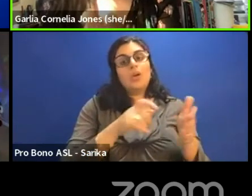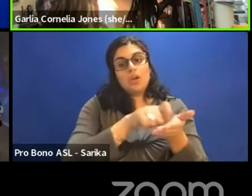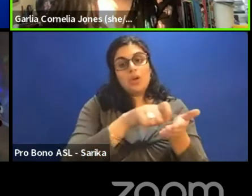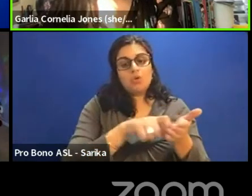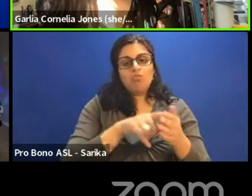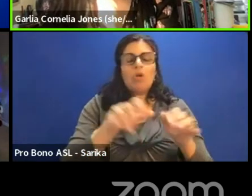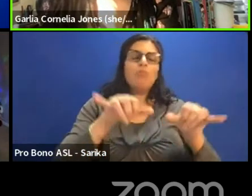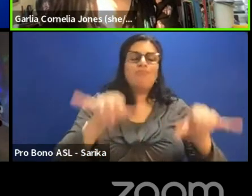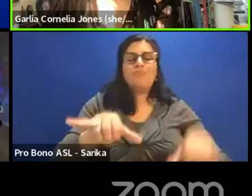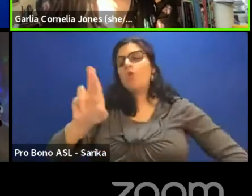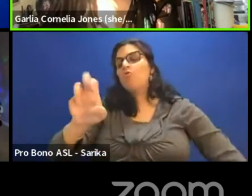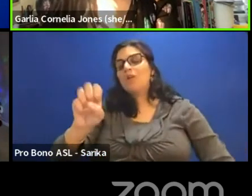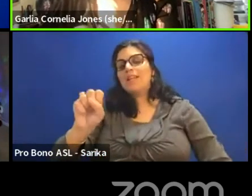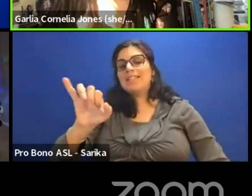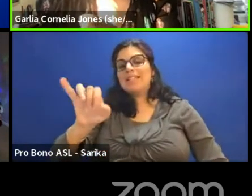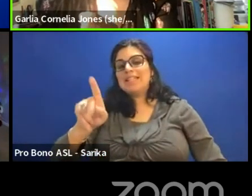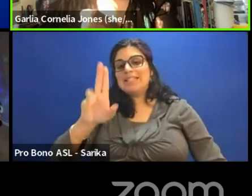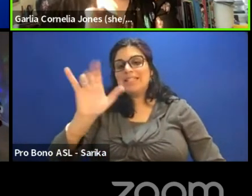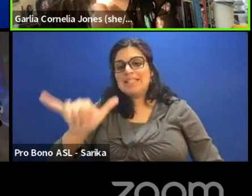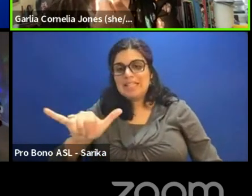a residency for parent